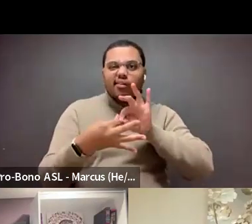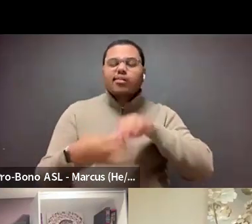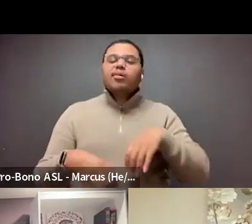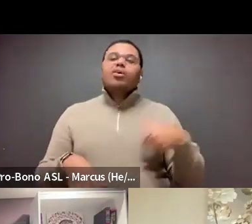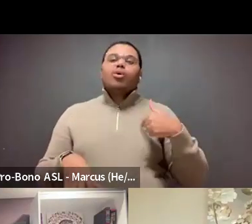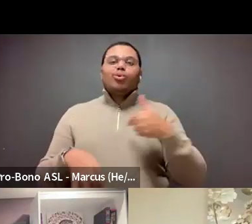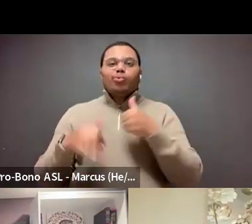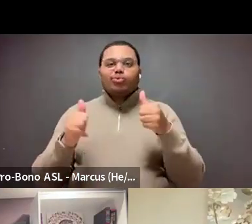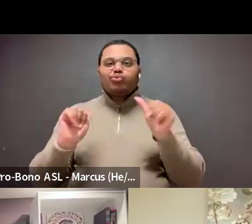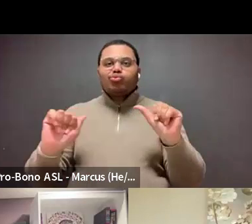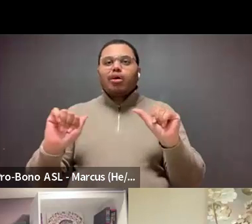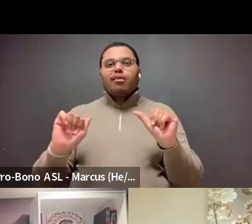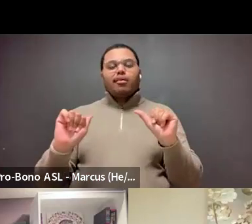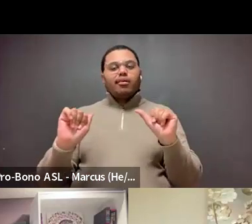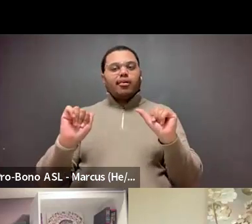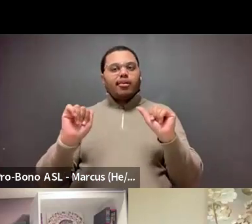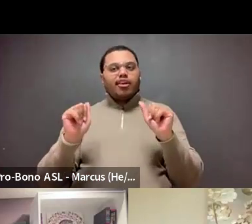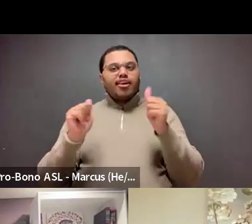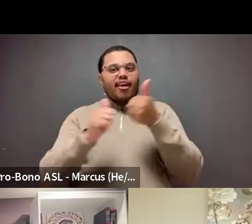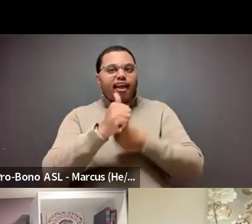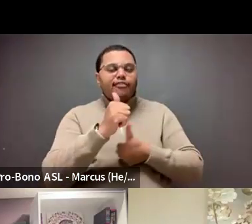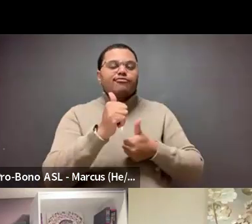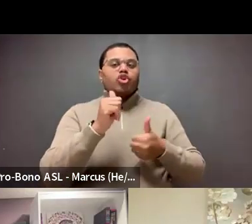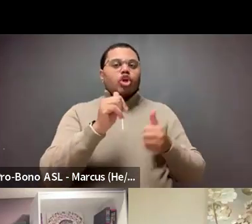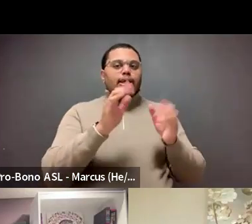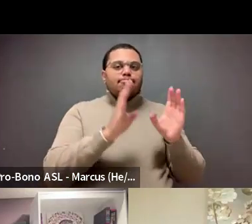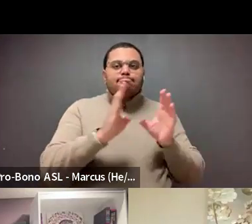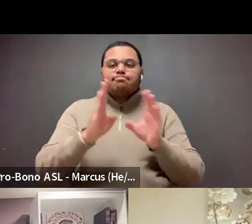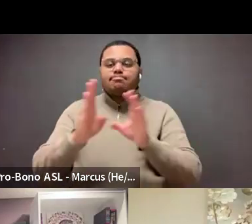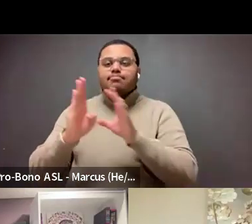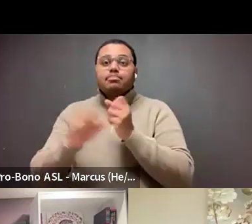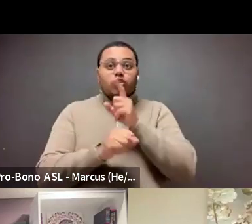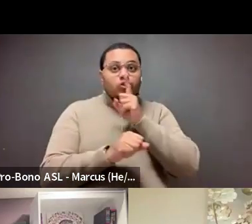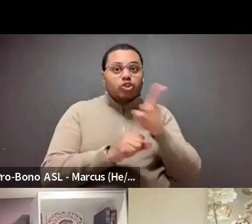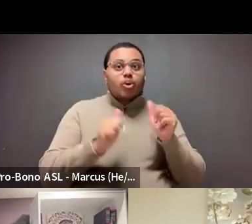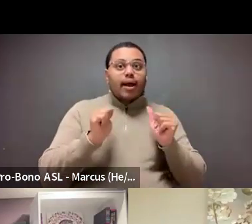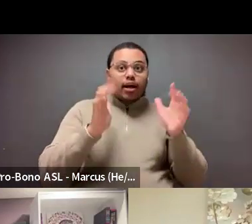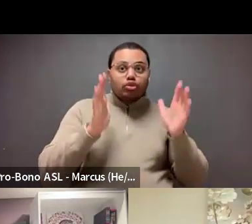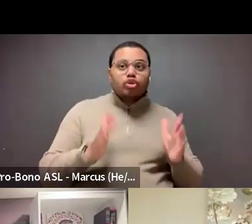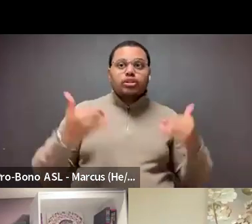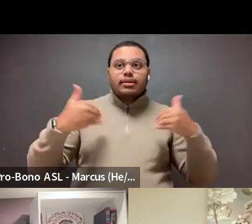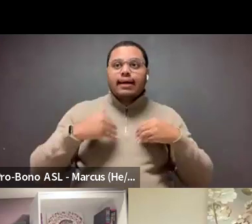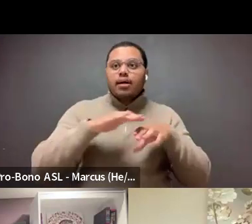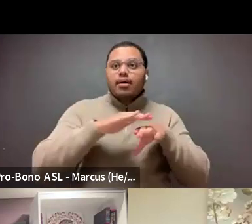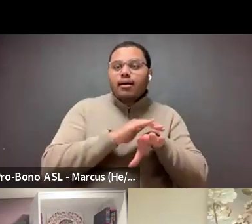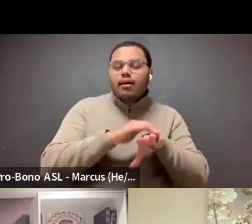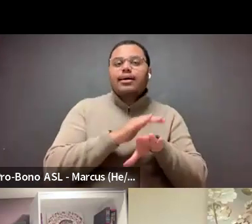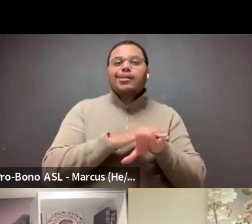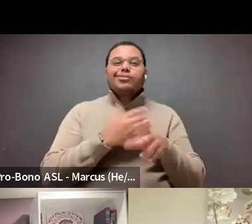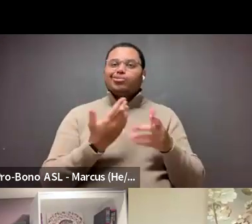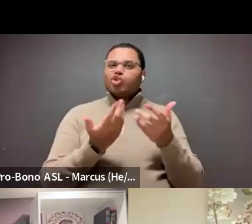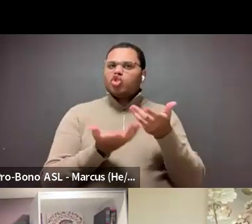to, in every stage that we can, make sure that the actors are having access, are being treated like human beings,